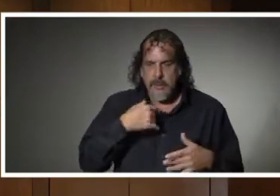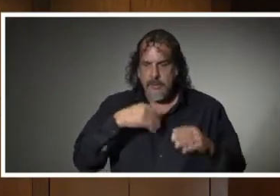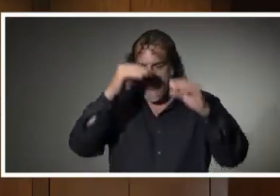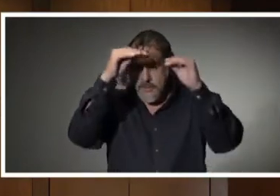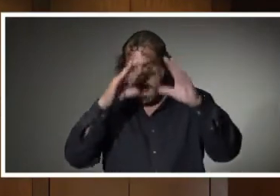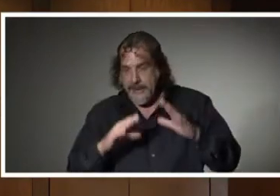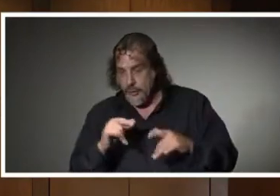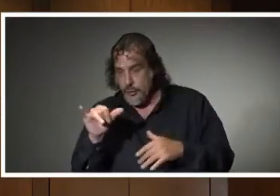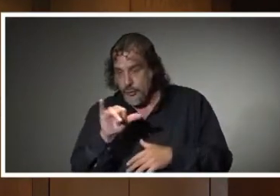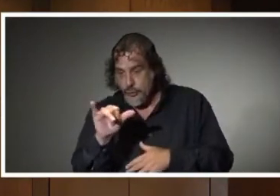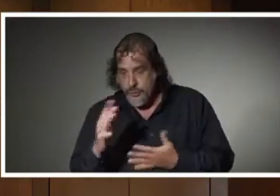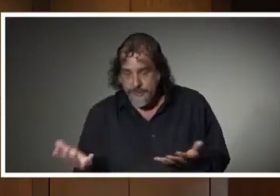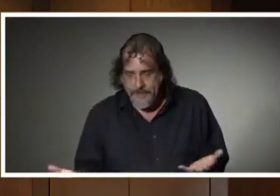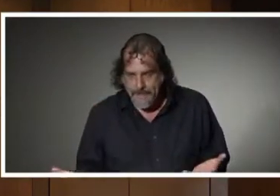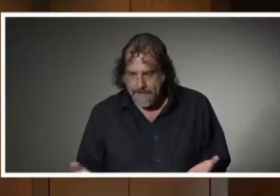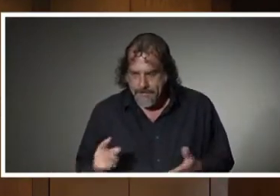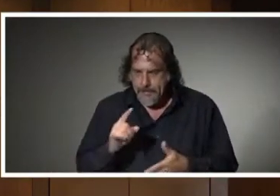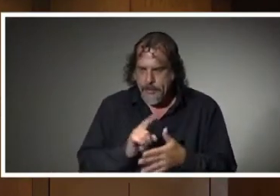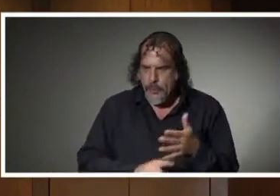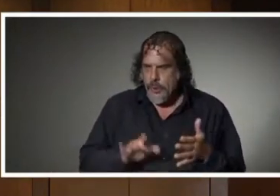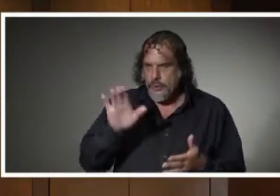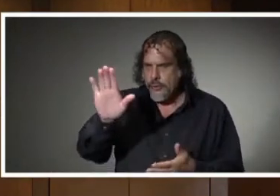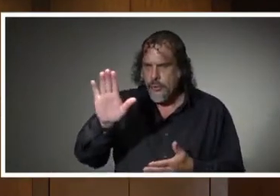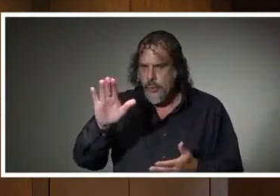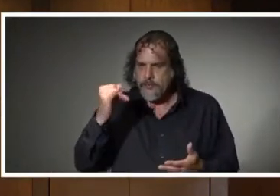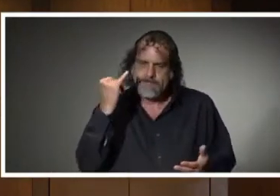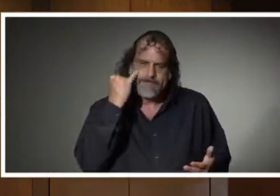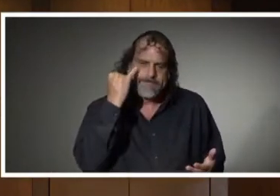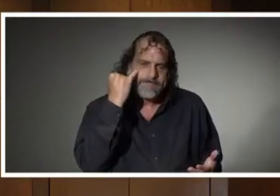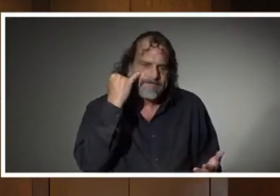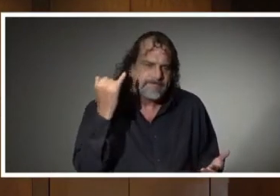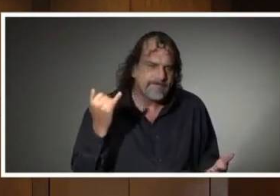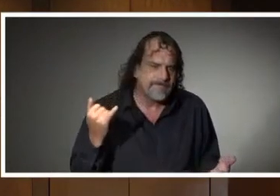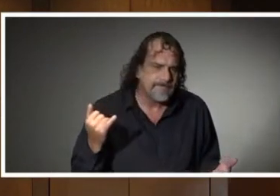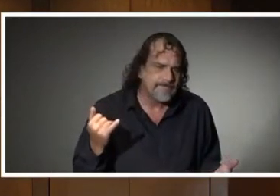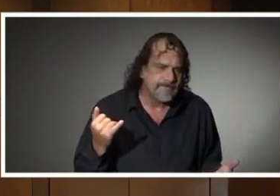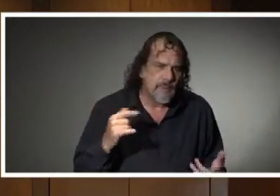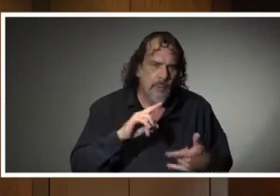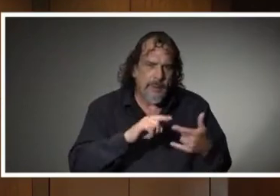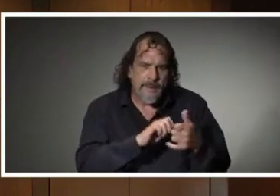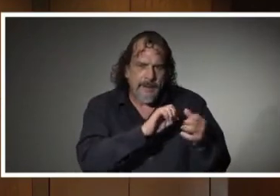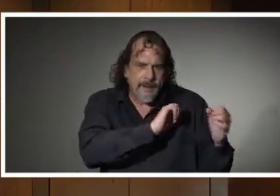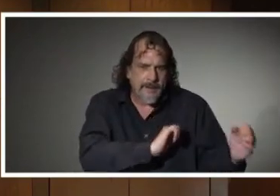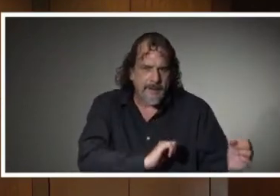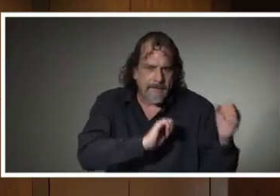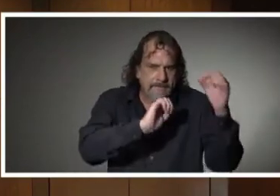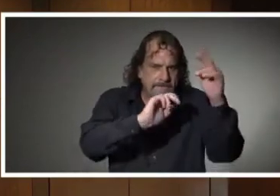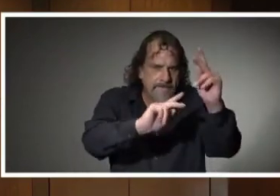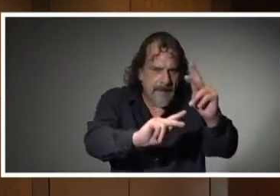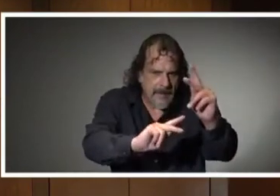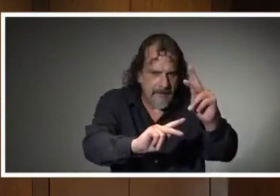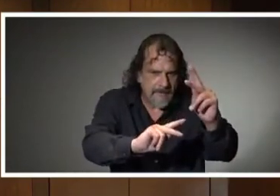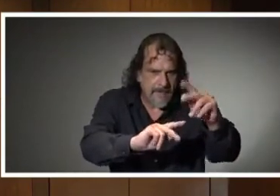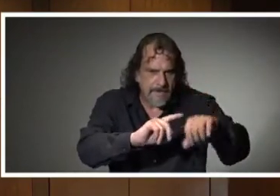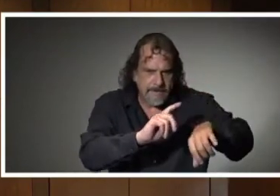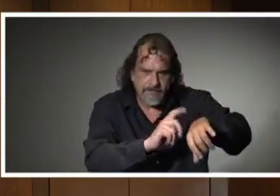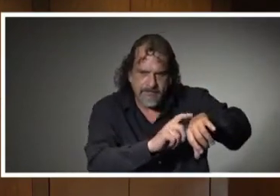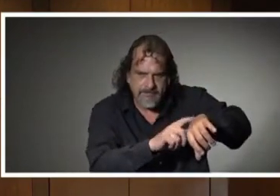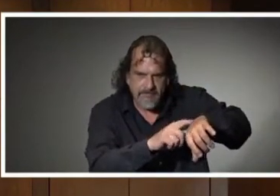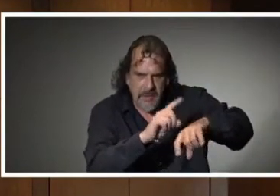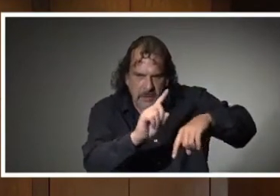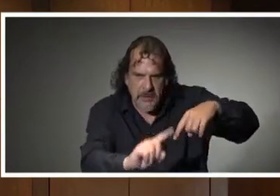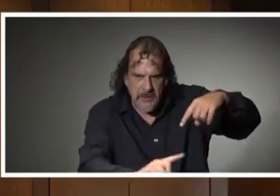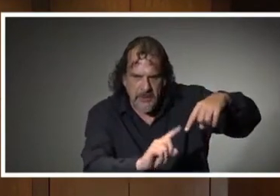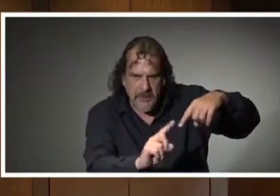Governor? What is your idea of when they need to get back and what, giving that timeline of